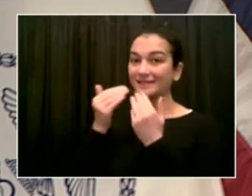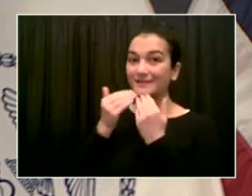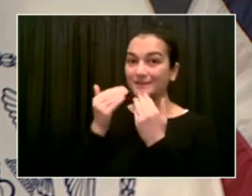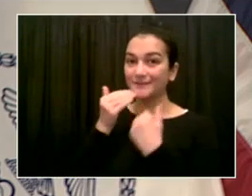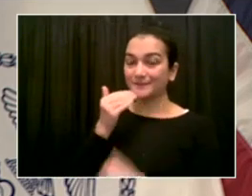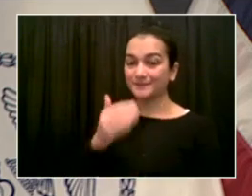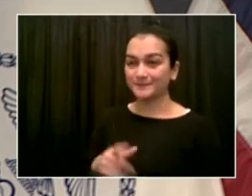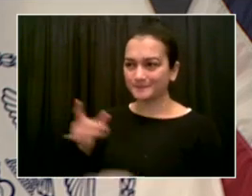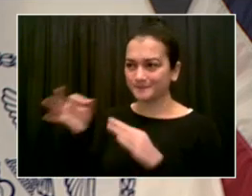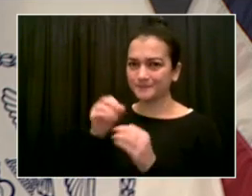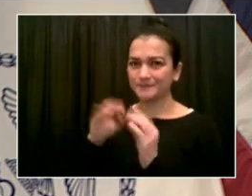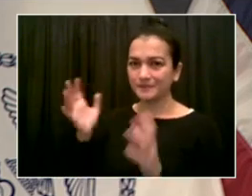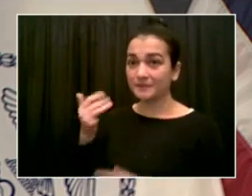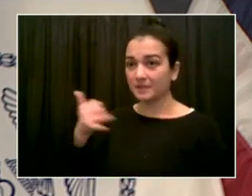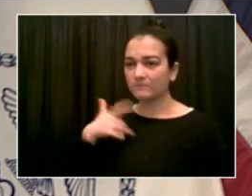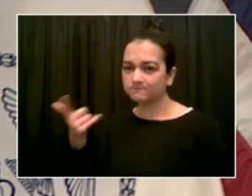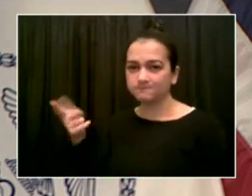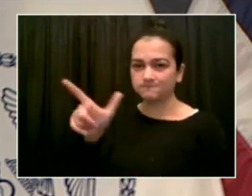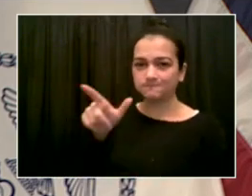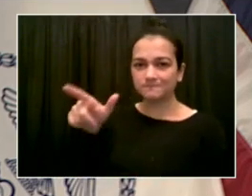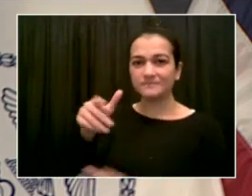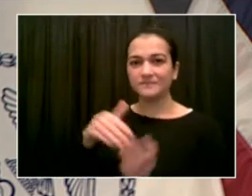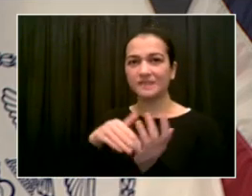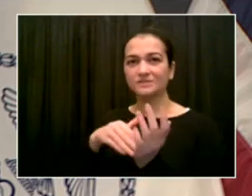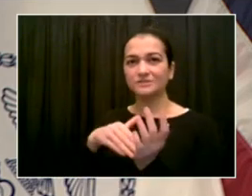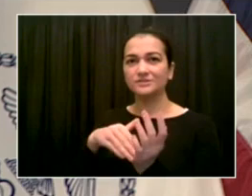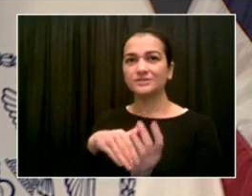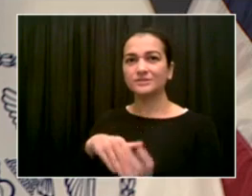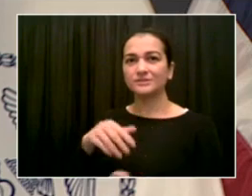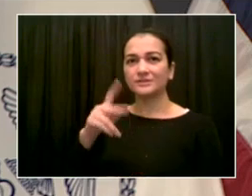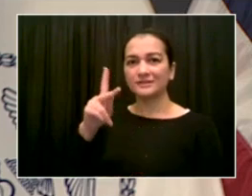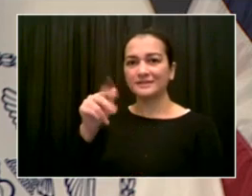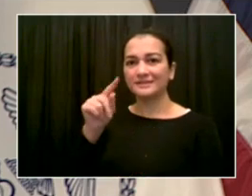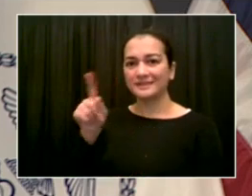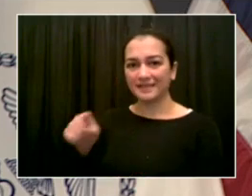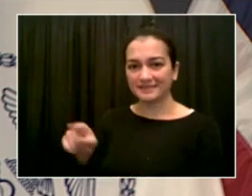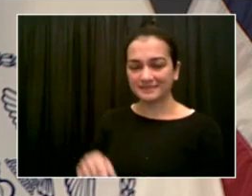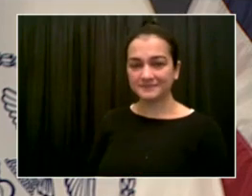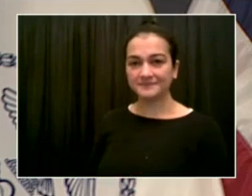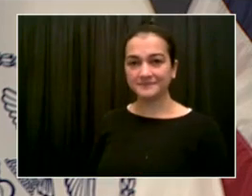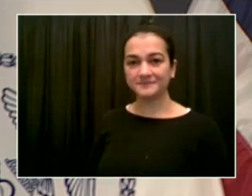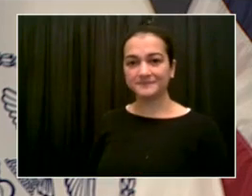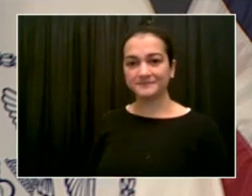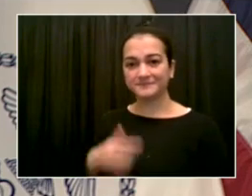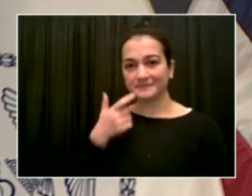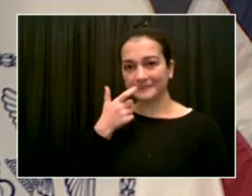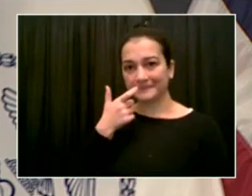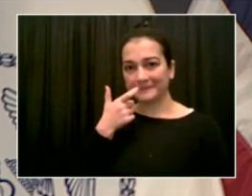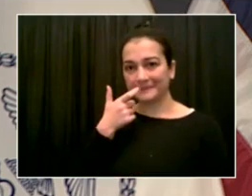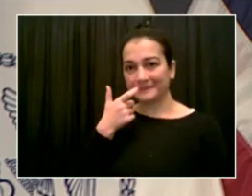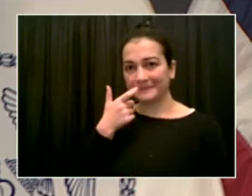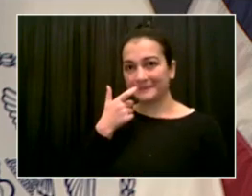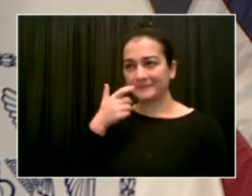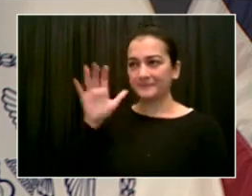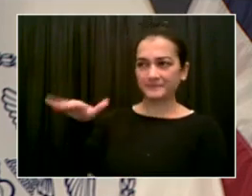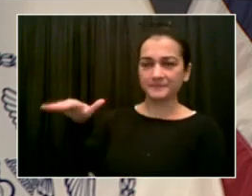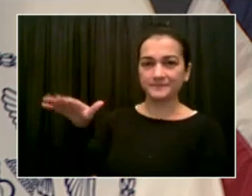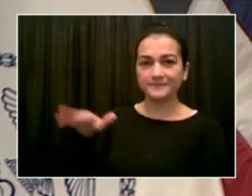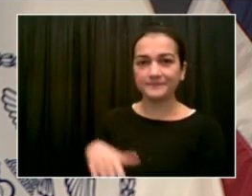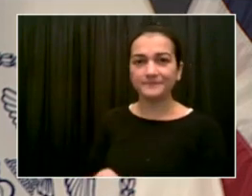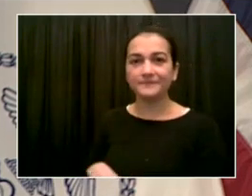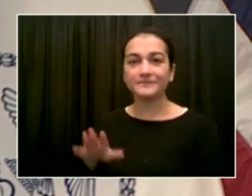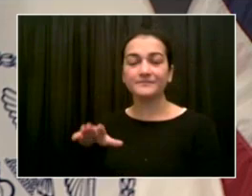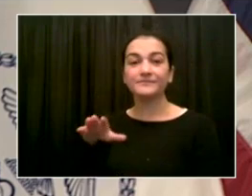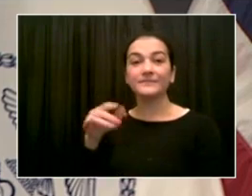this conversation with people multiple times, and what I hear is, oh, I had COVID already, so I have